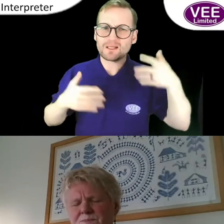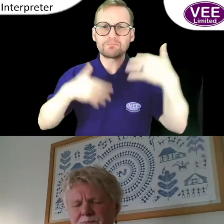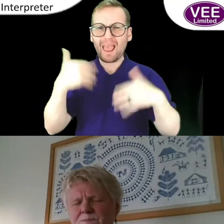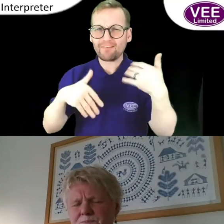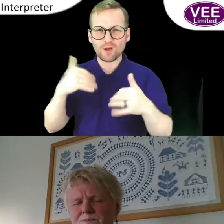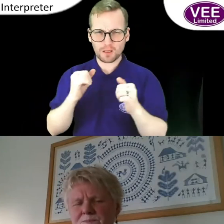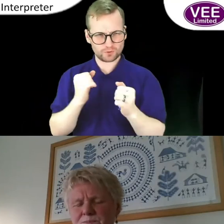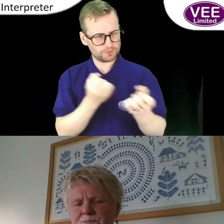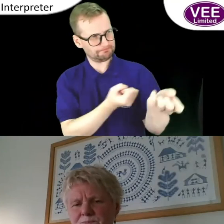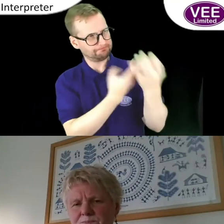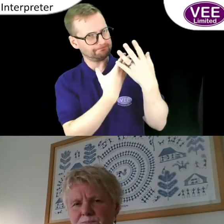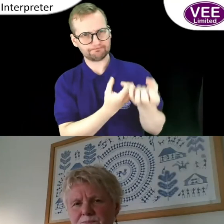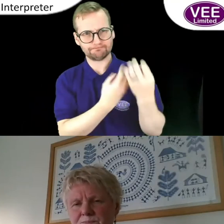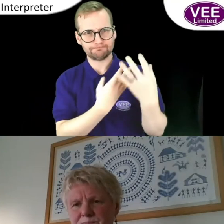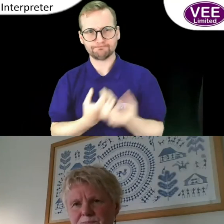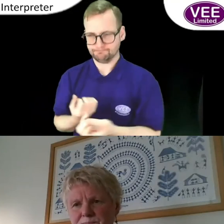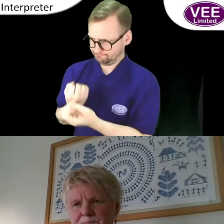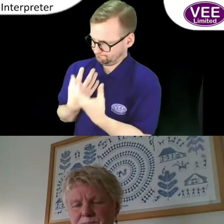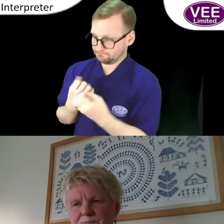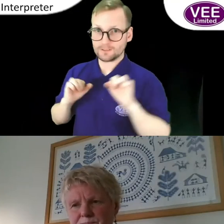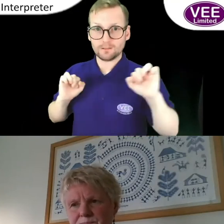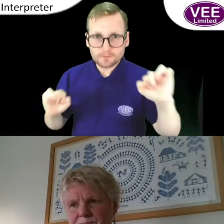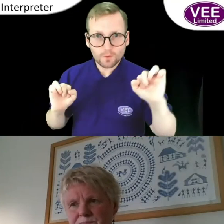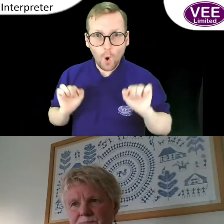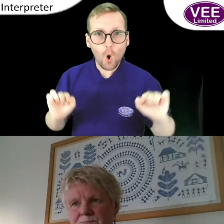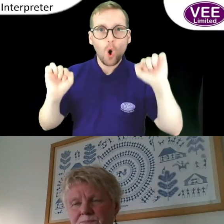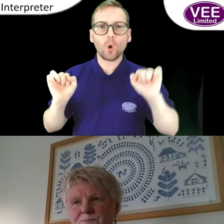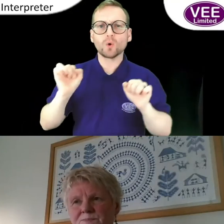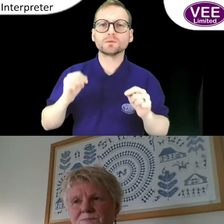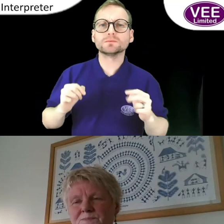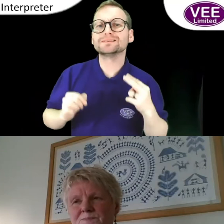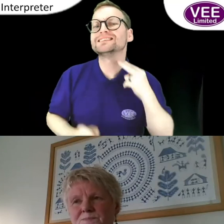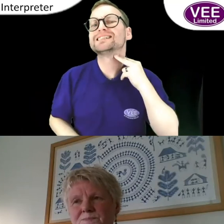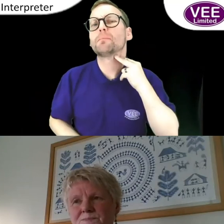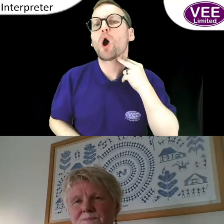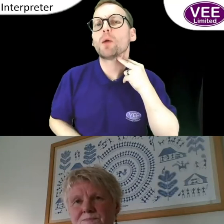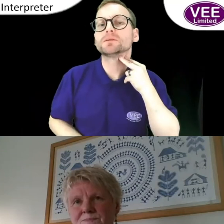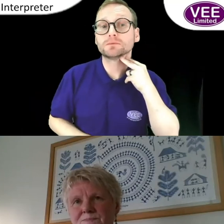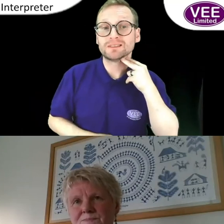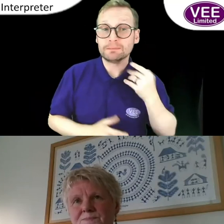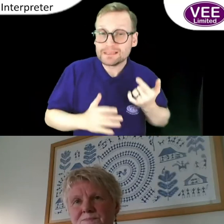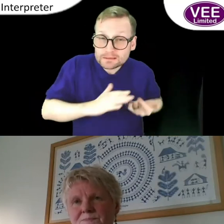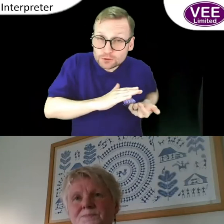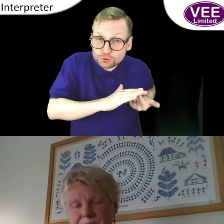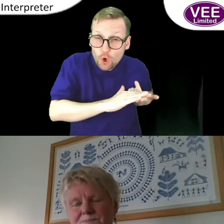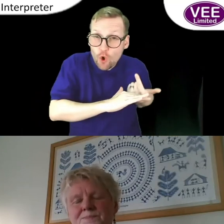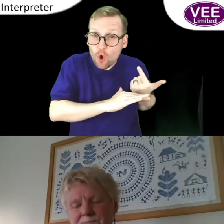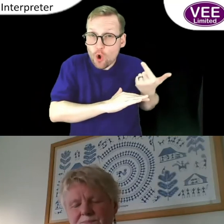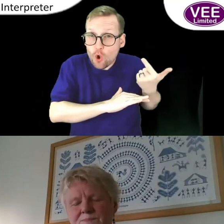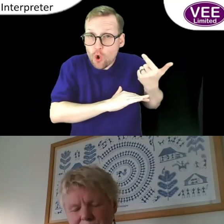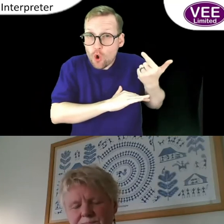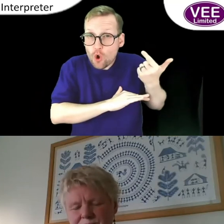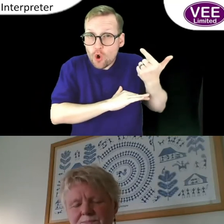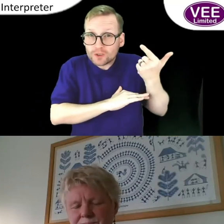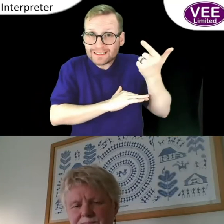the way how they express their disappointment after making this journey all the